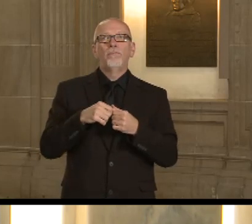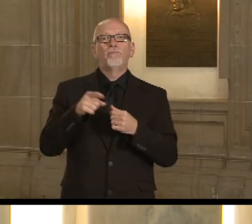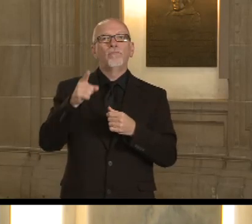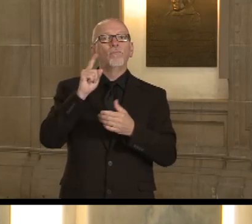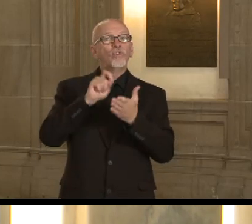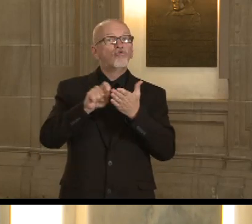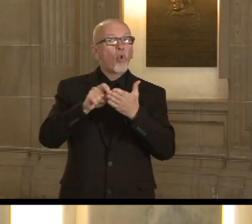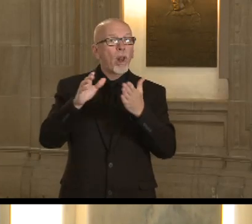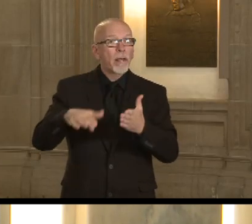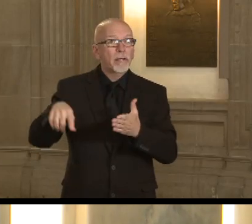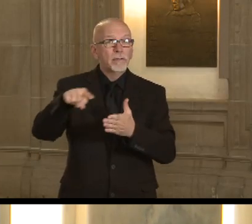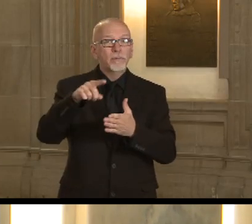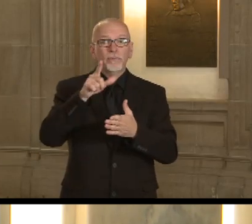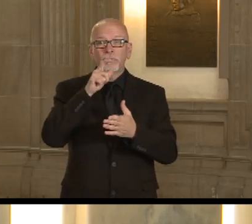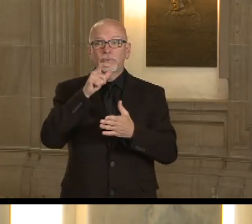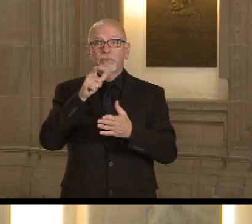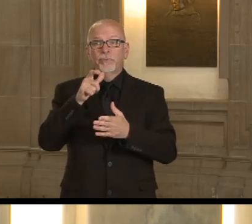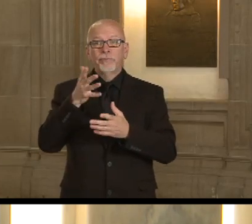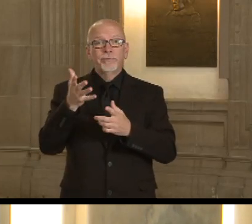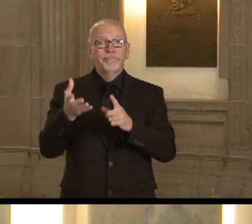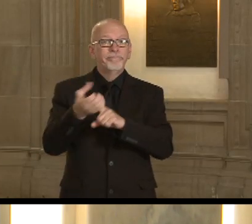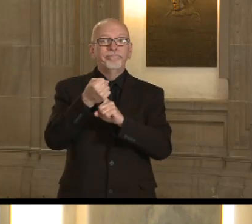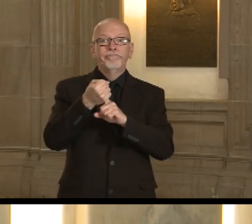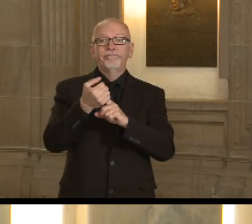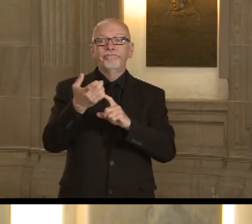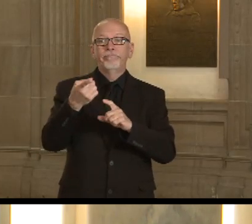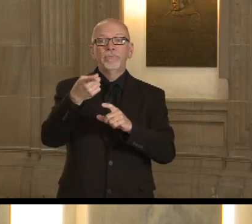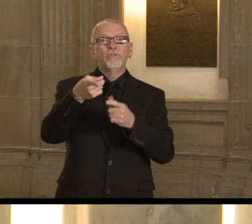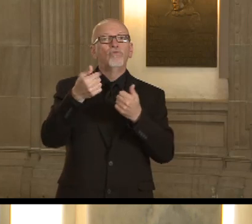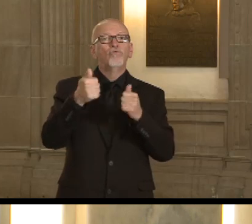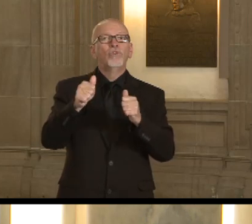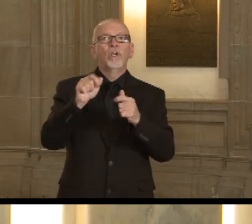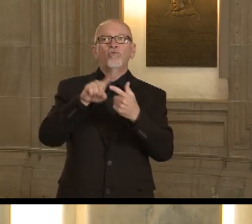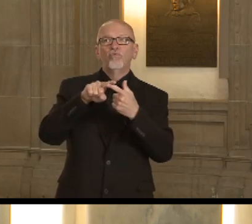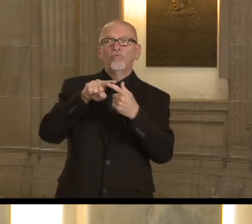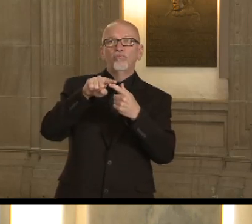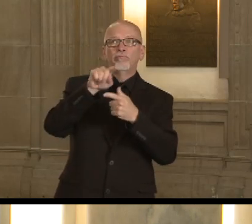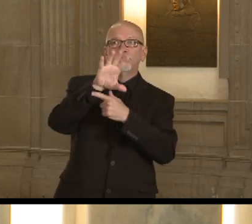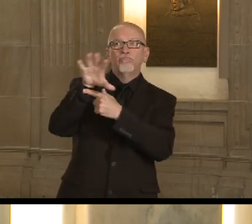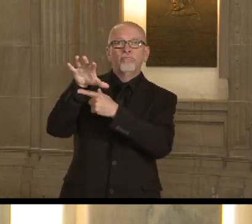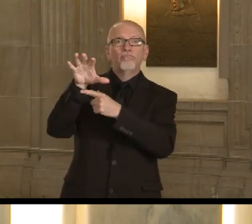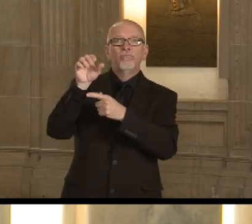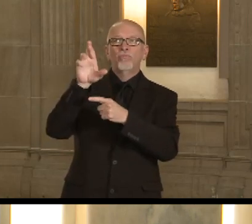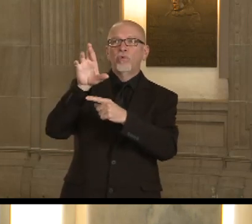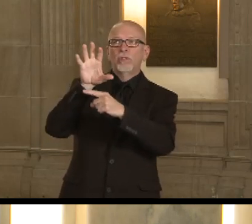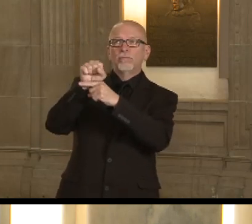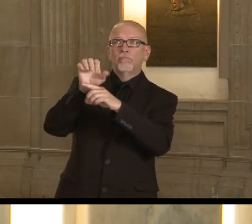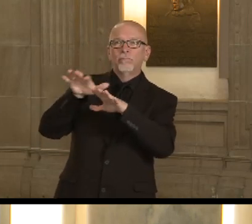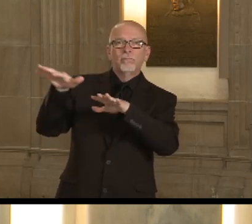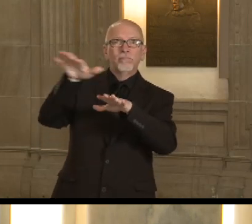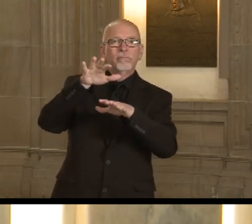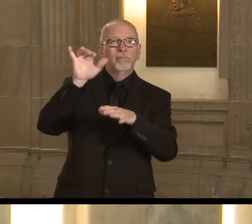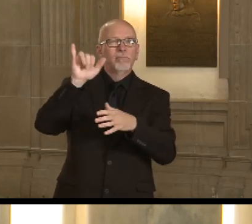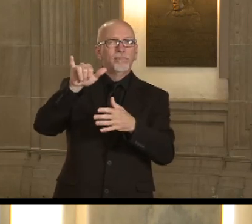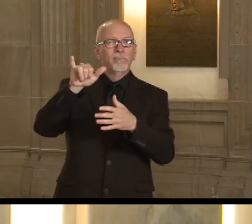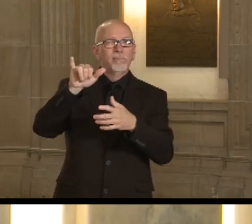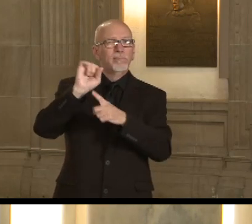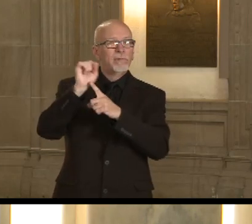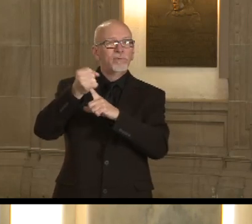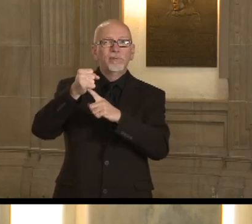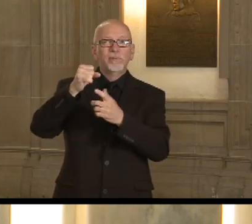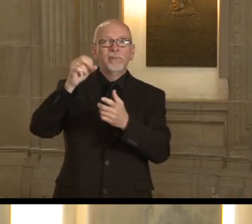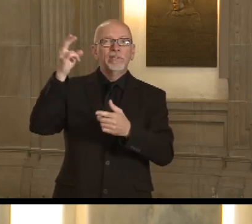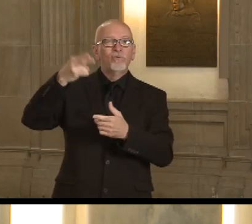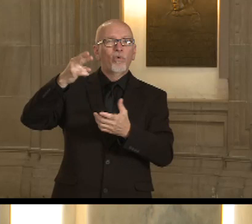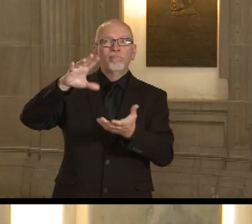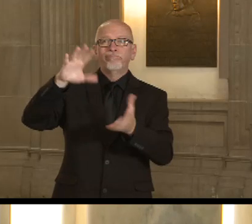journalists who are out to capture these unprecedented and